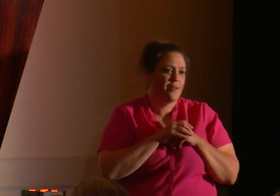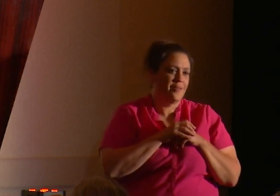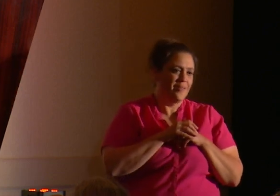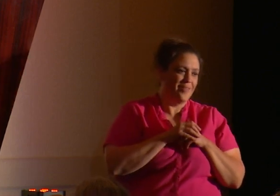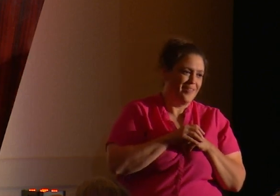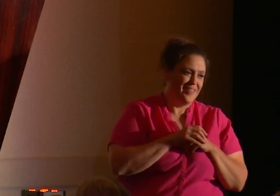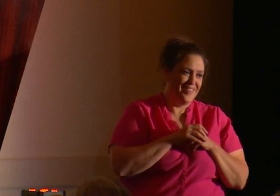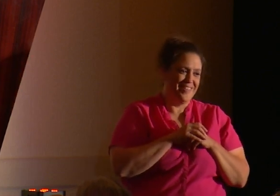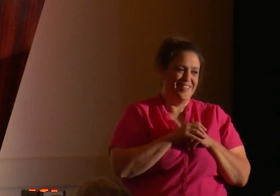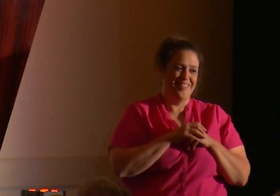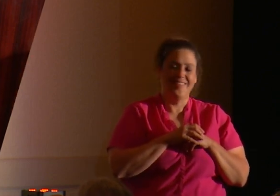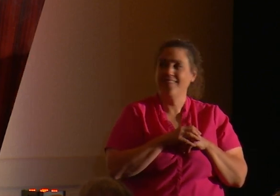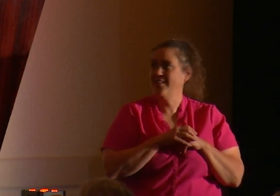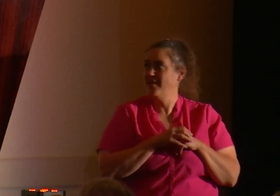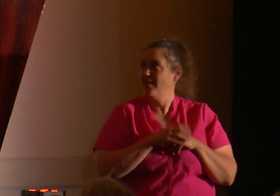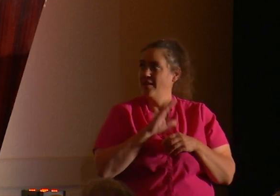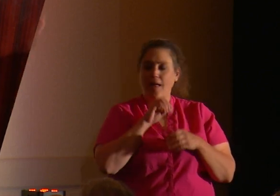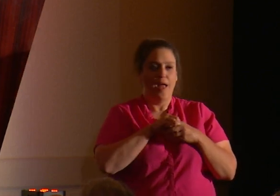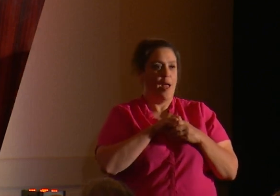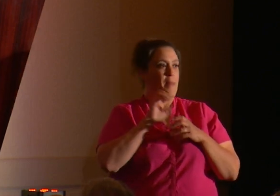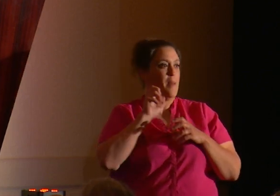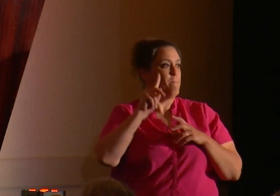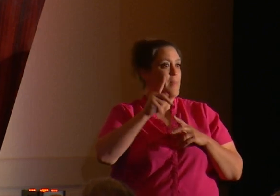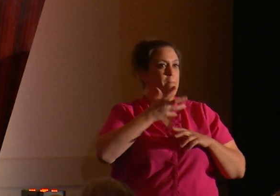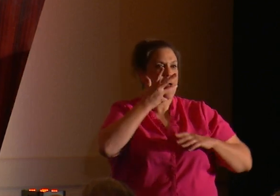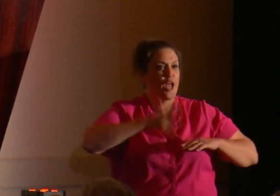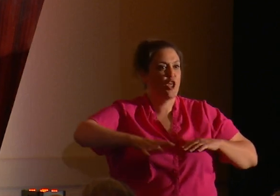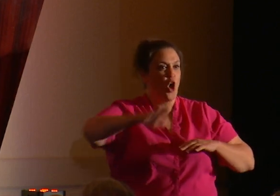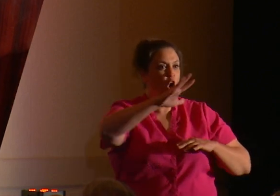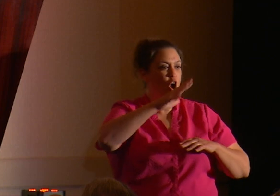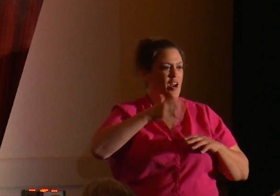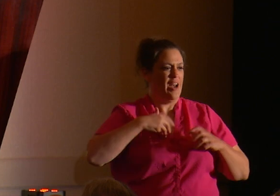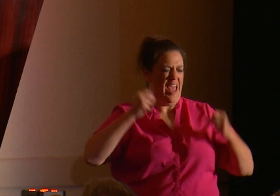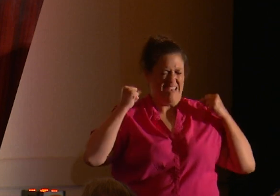I said, I go in my backyard, now I've got 6 trillion fire ants.